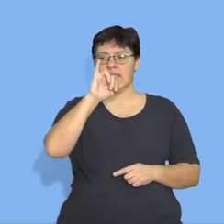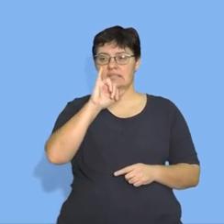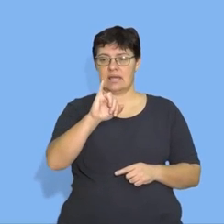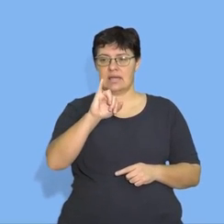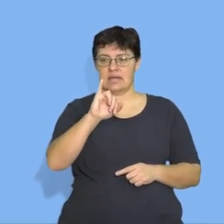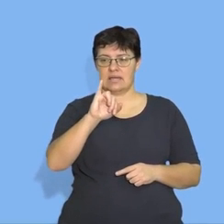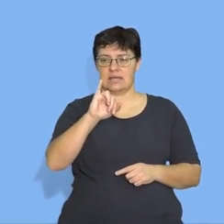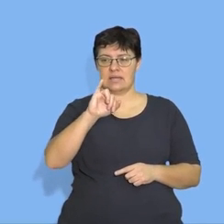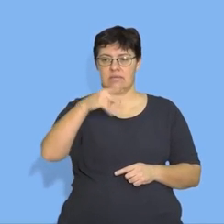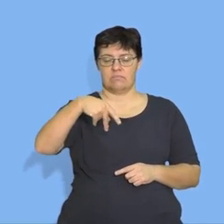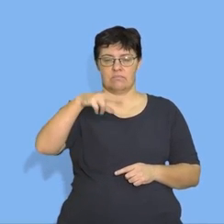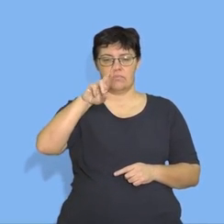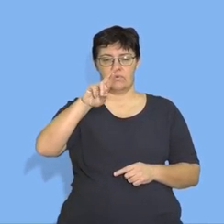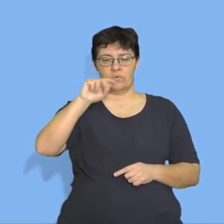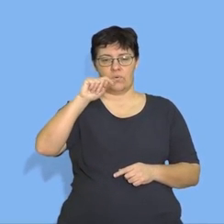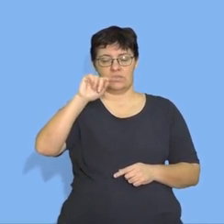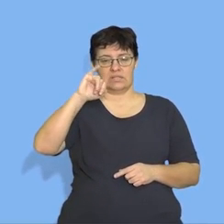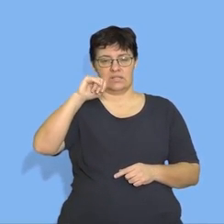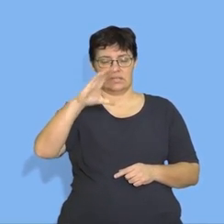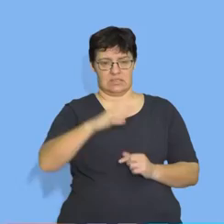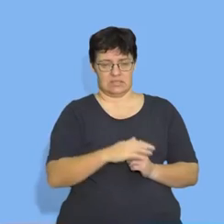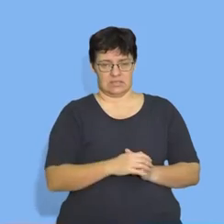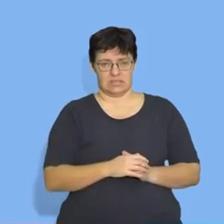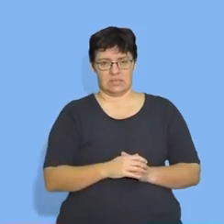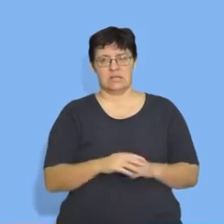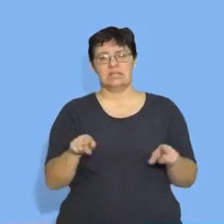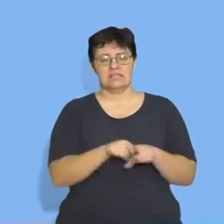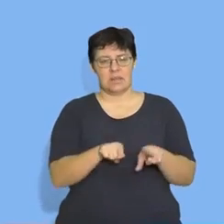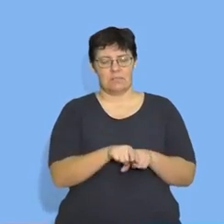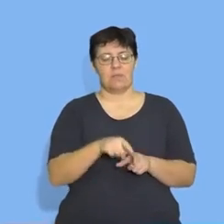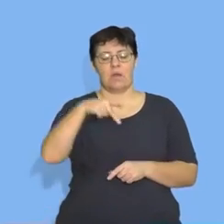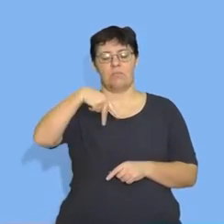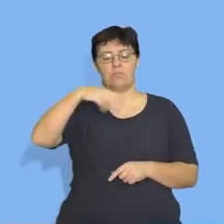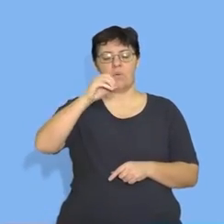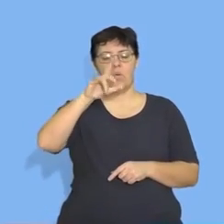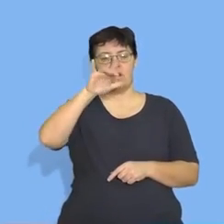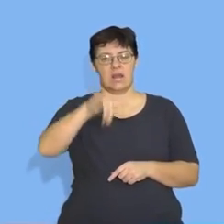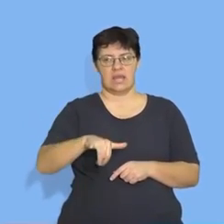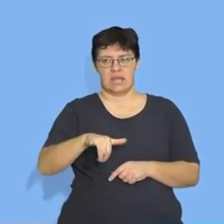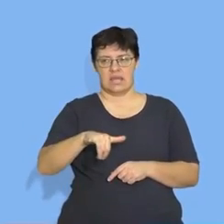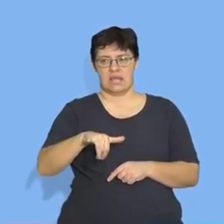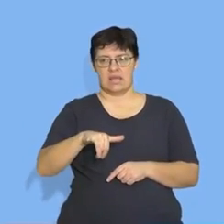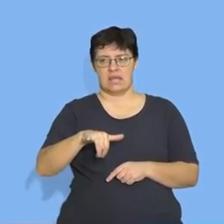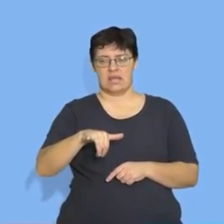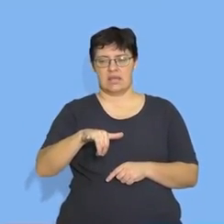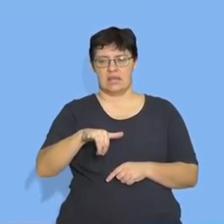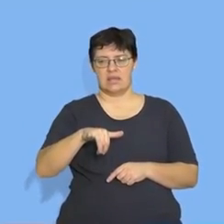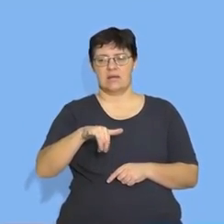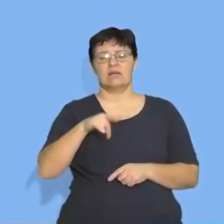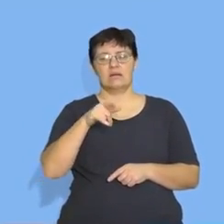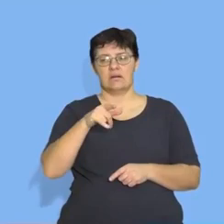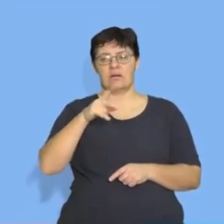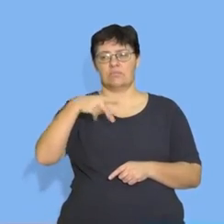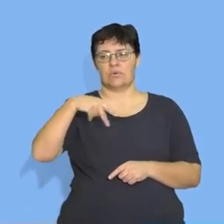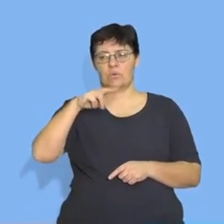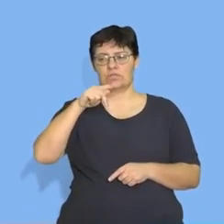okay? And then we also have got what are called, you know, polyprotic acid. So in terms of proticity of an acid, it has to